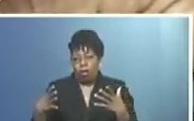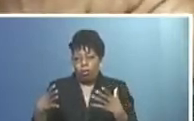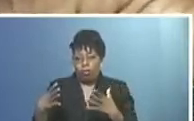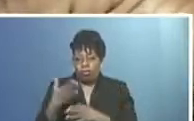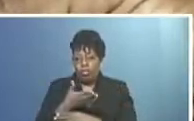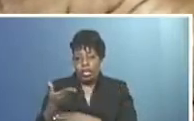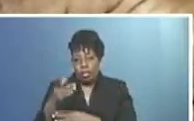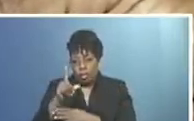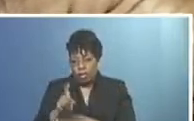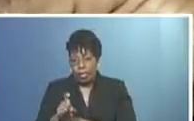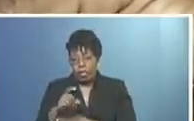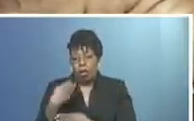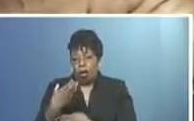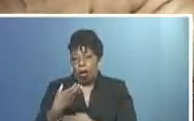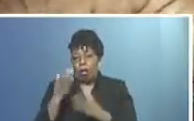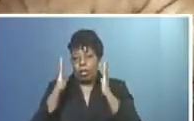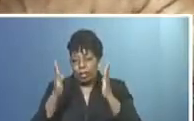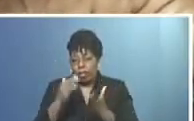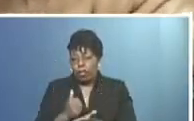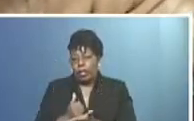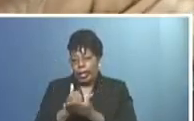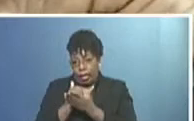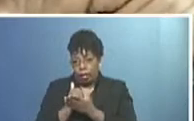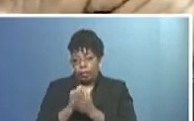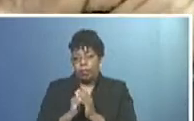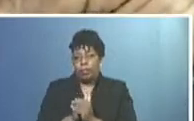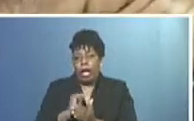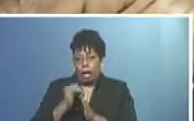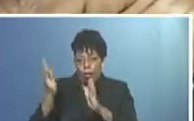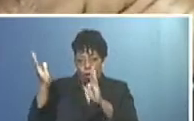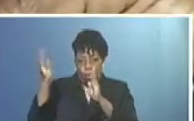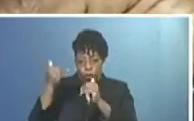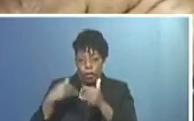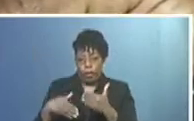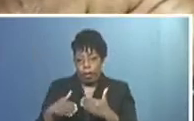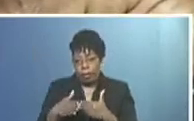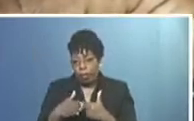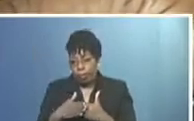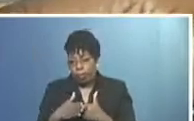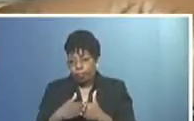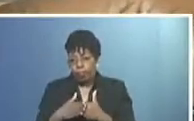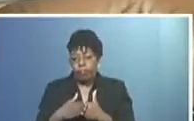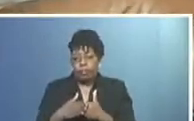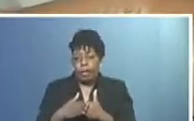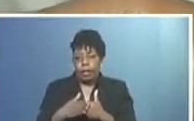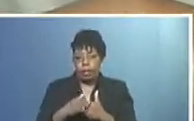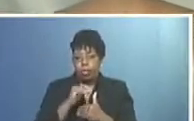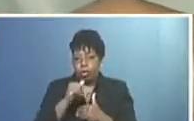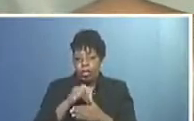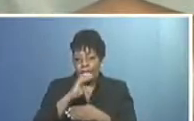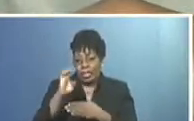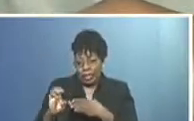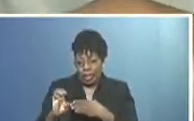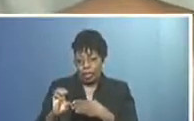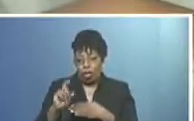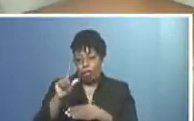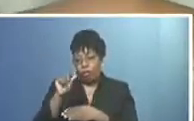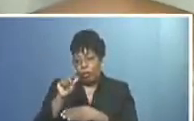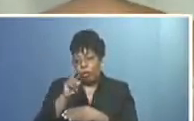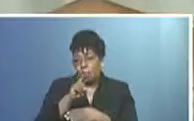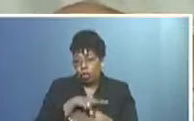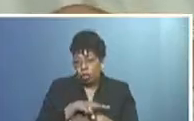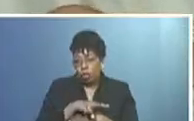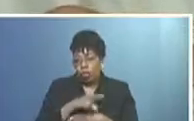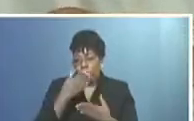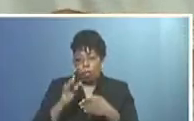still needs our help. And so Runway for Relief, I'm hoping to have a comeback, if not in the year end of 2022, maybe a little